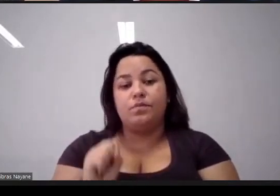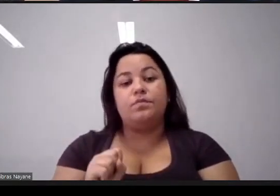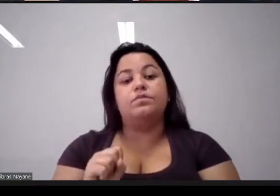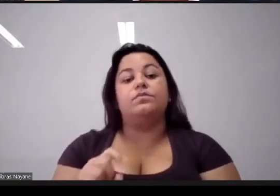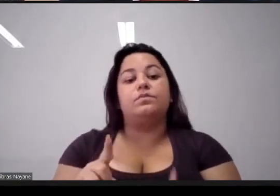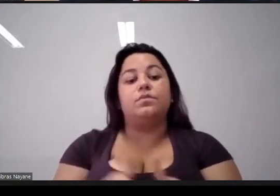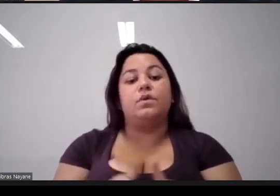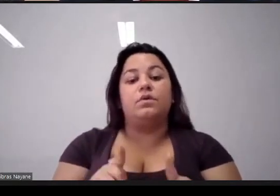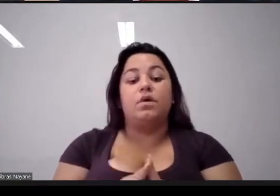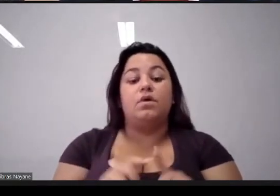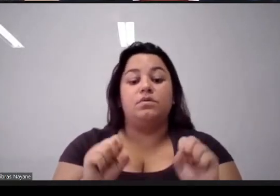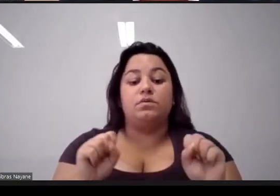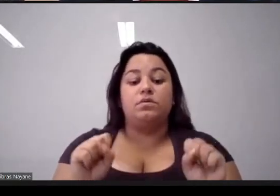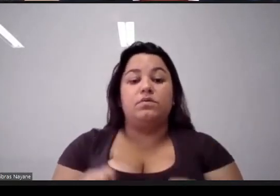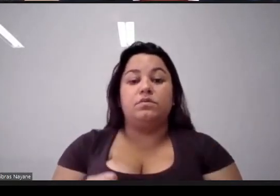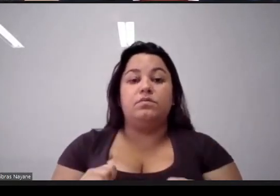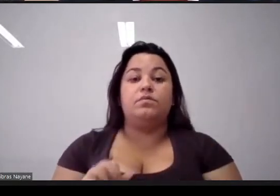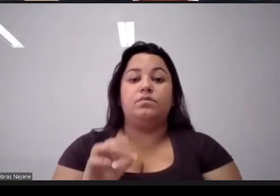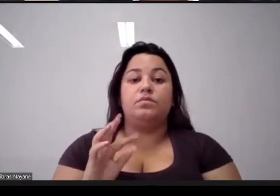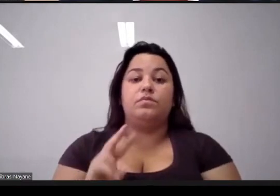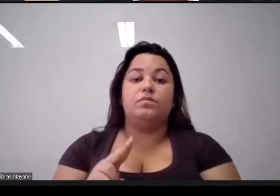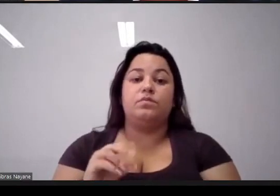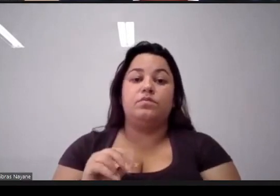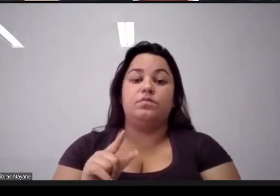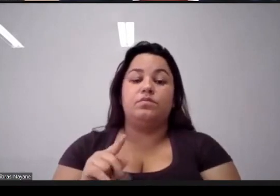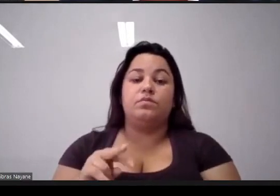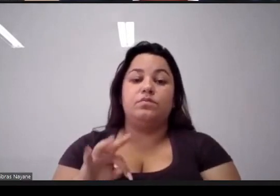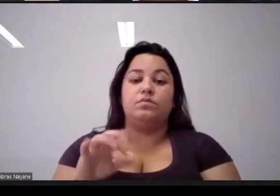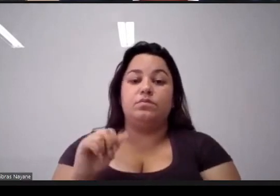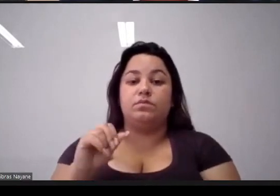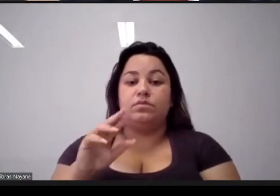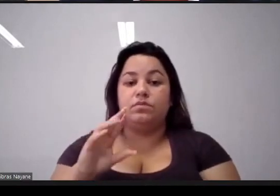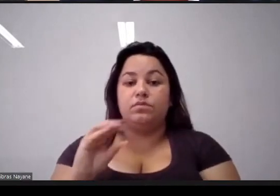we have found that it works very well.